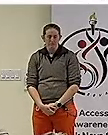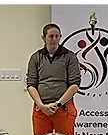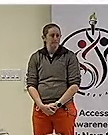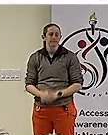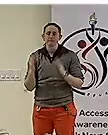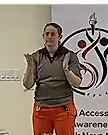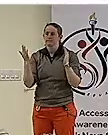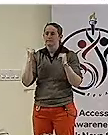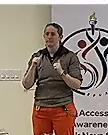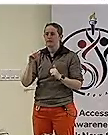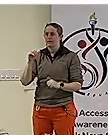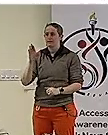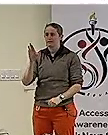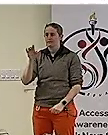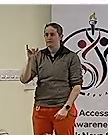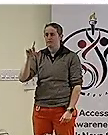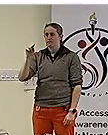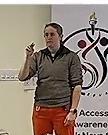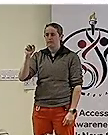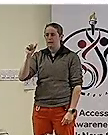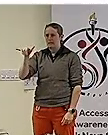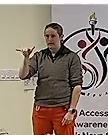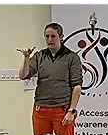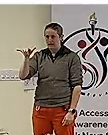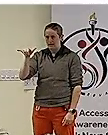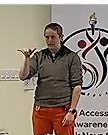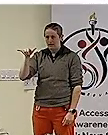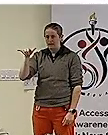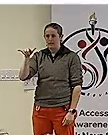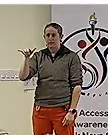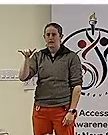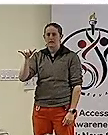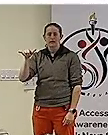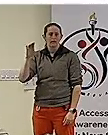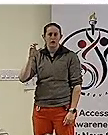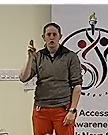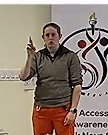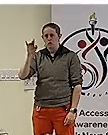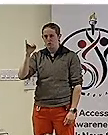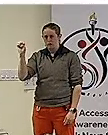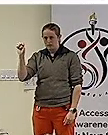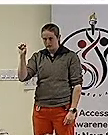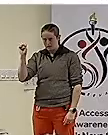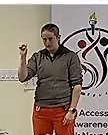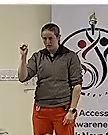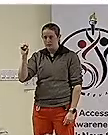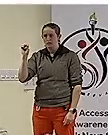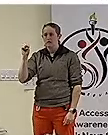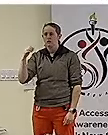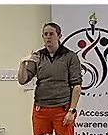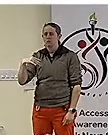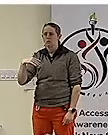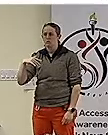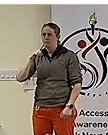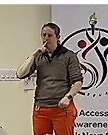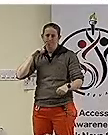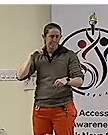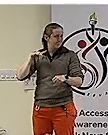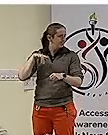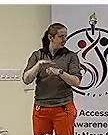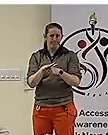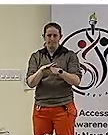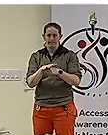Next, we have Brittany Curry. So we're presenting, Brittany Curry has a strong and ongoing commitment to